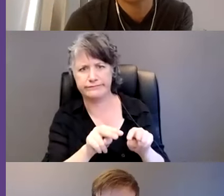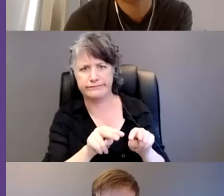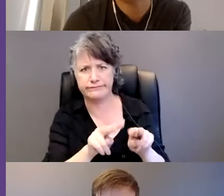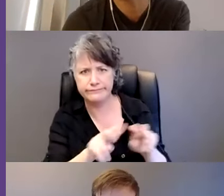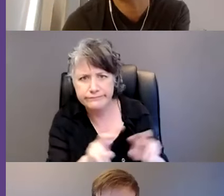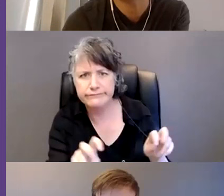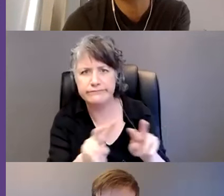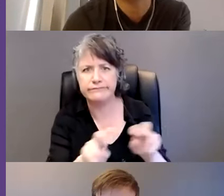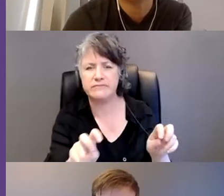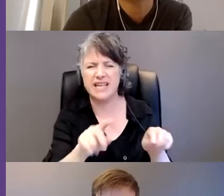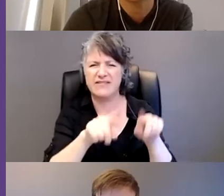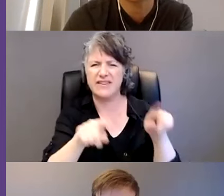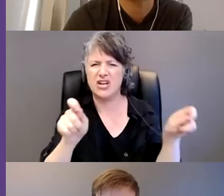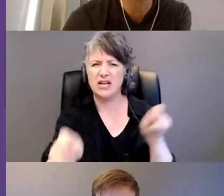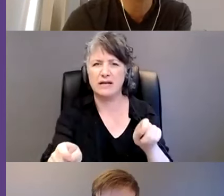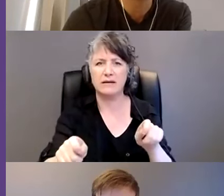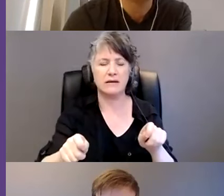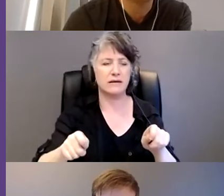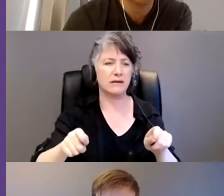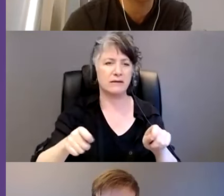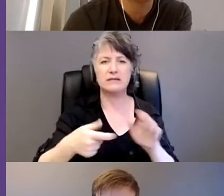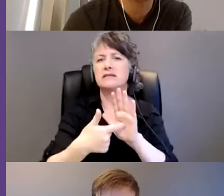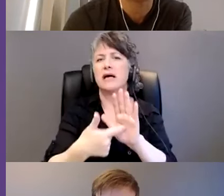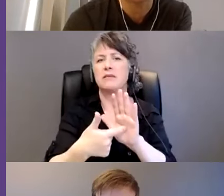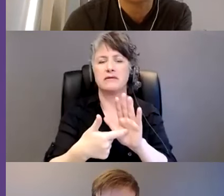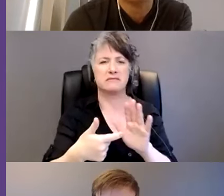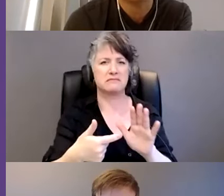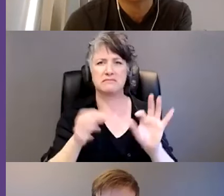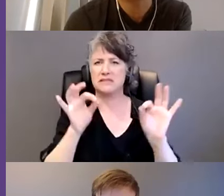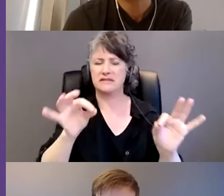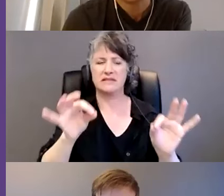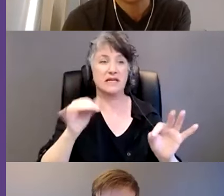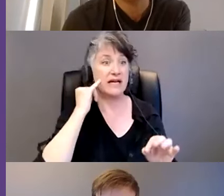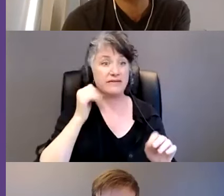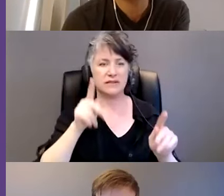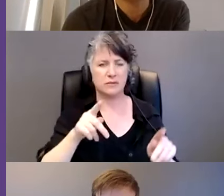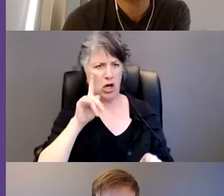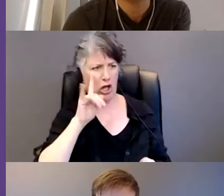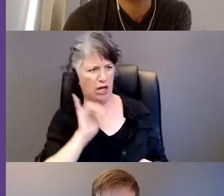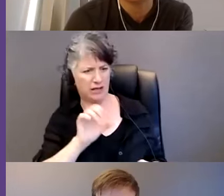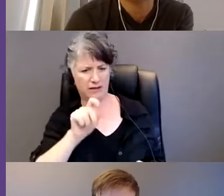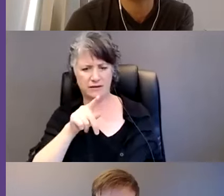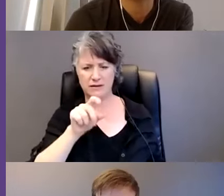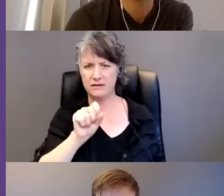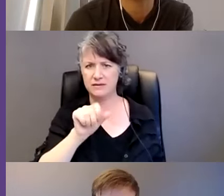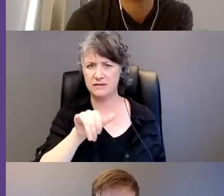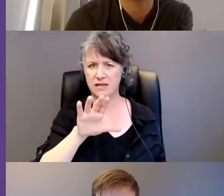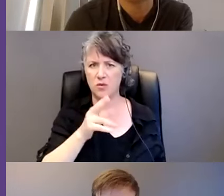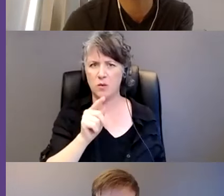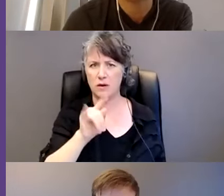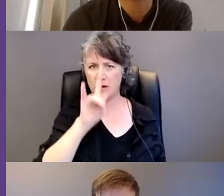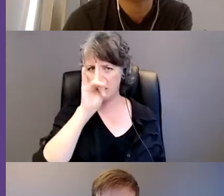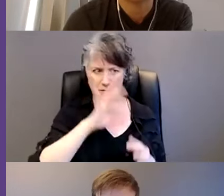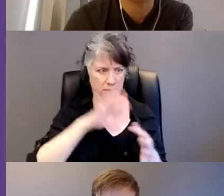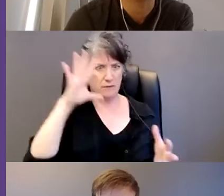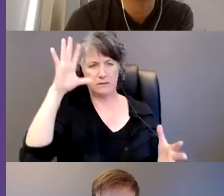classic example of someone who might be psychotic presents to hospital is not capable, and in hospital there's certain forms